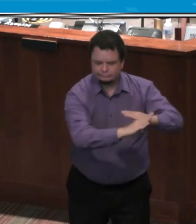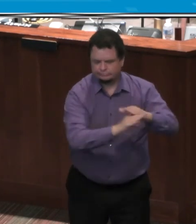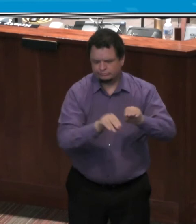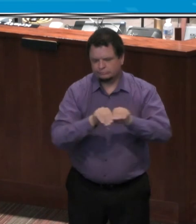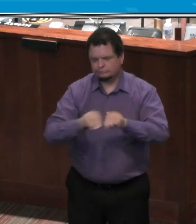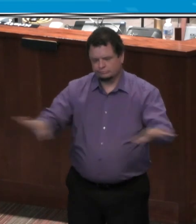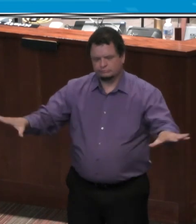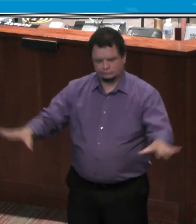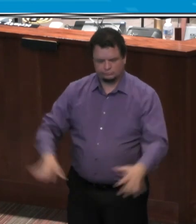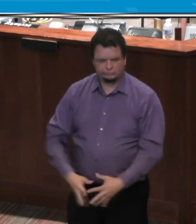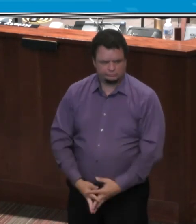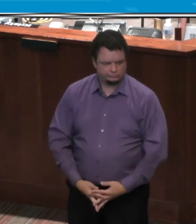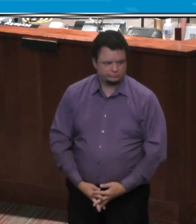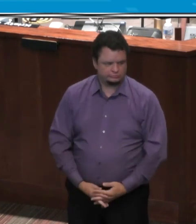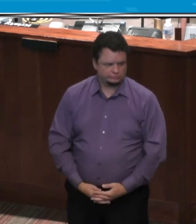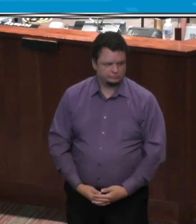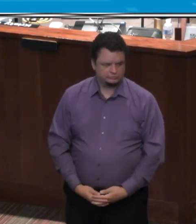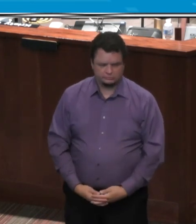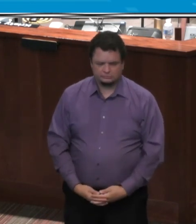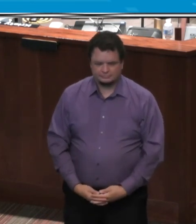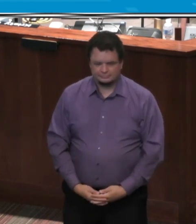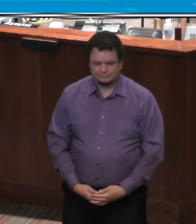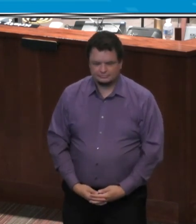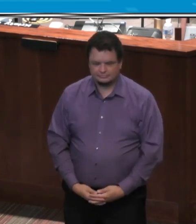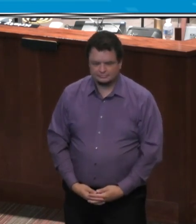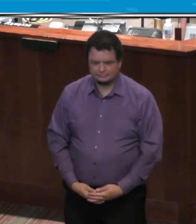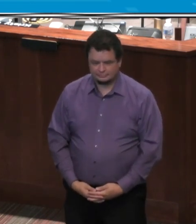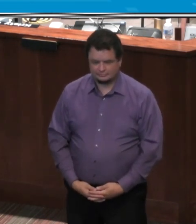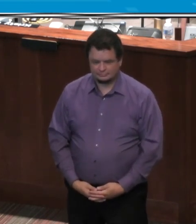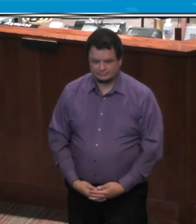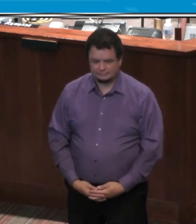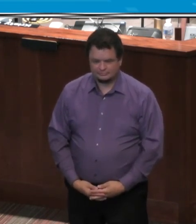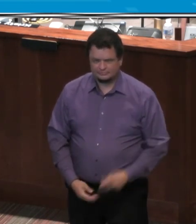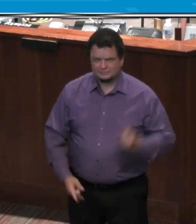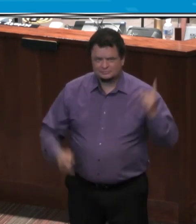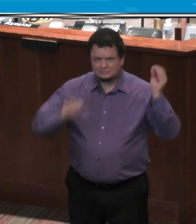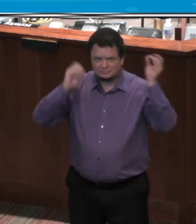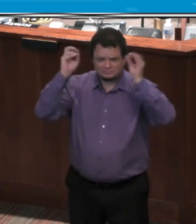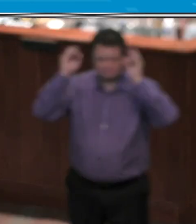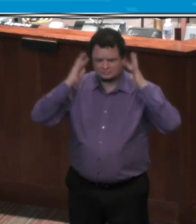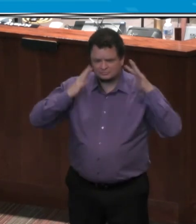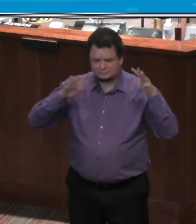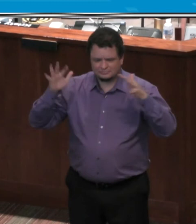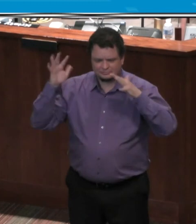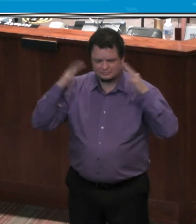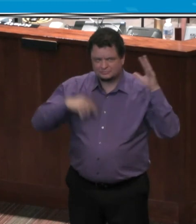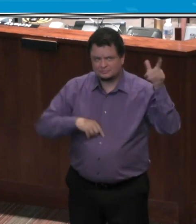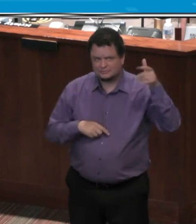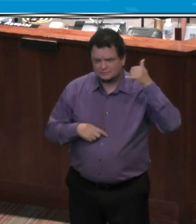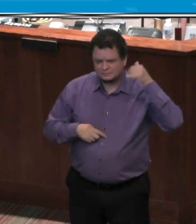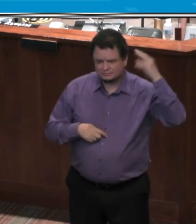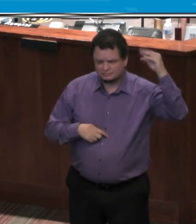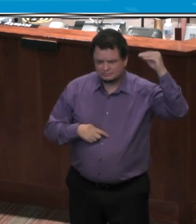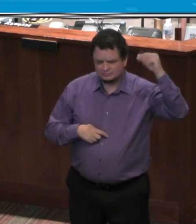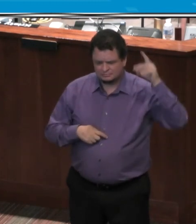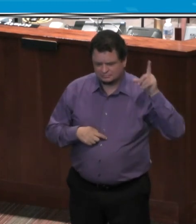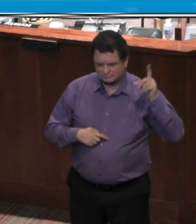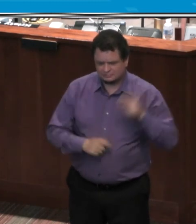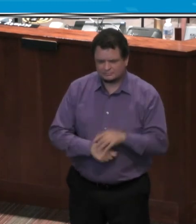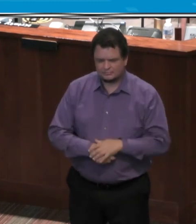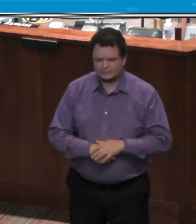Okay. Gonzalez. Anything else? Oh, yes. Remotely? Thank you. So Susan mentioned that the state might